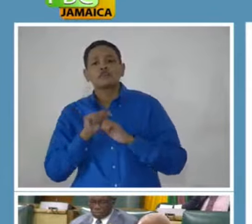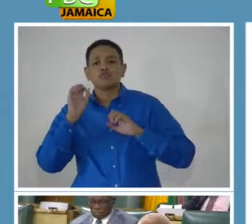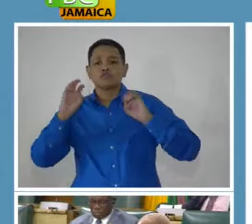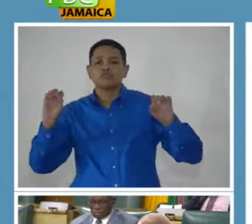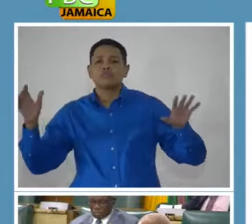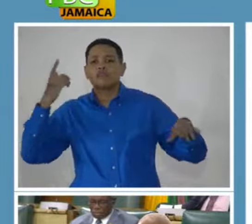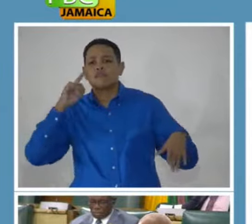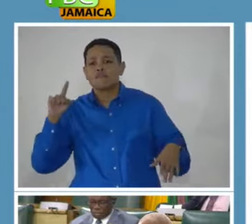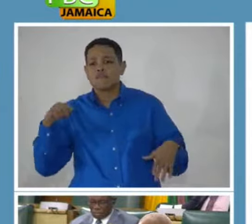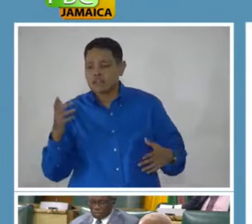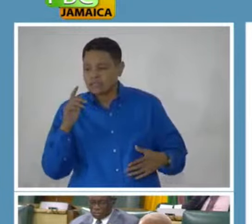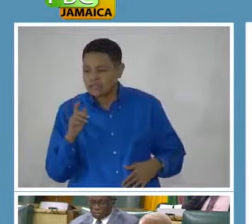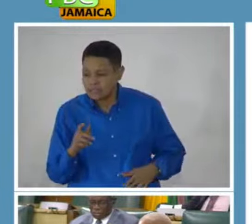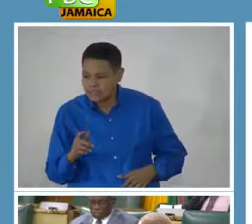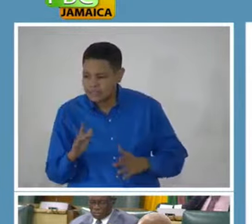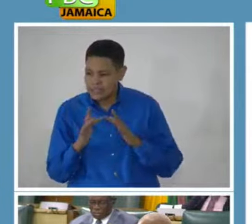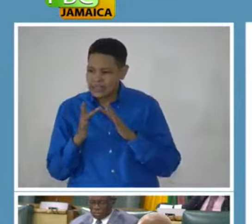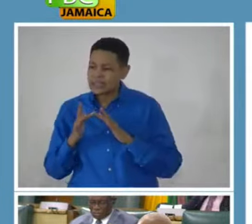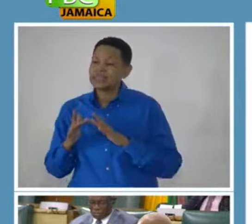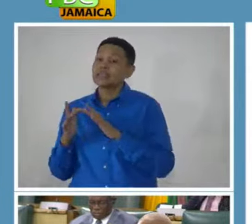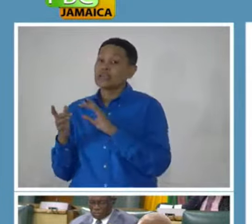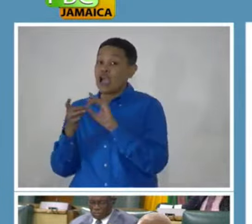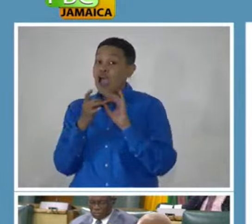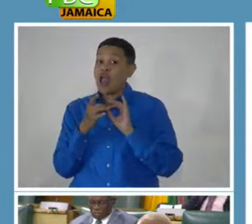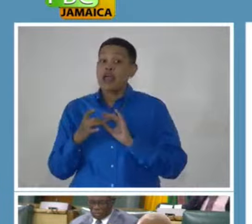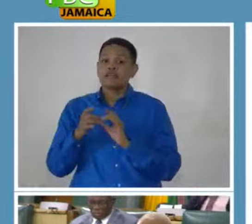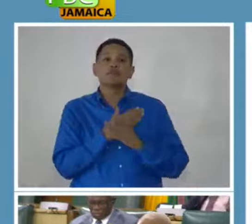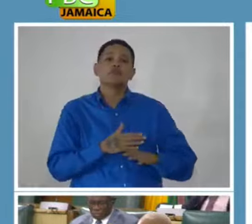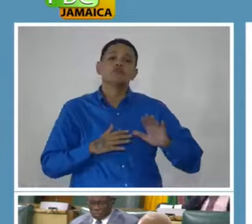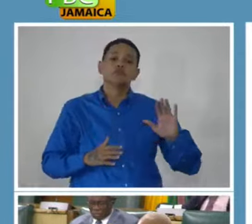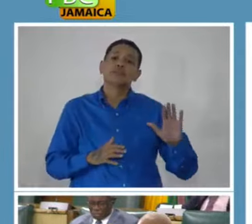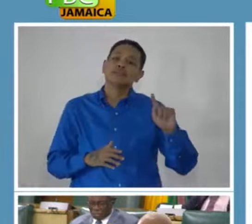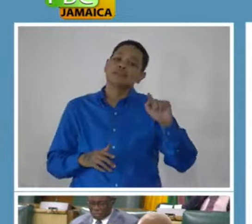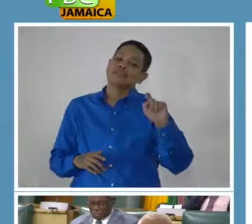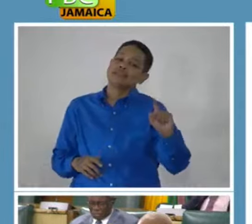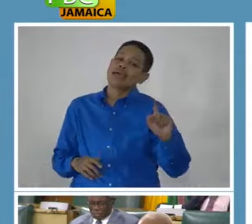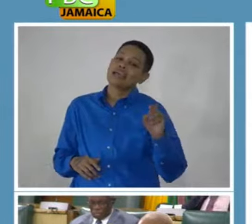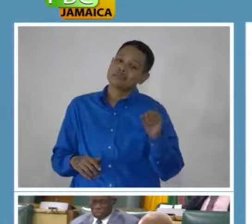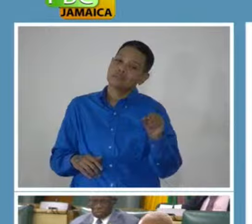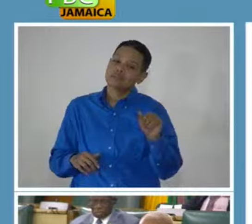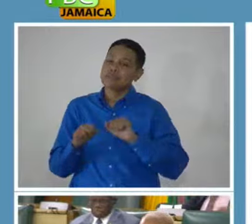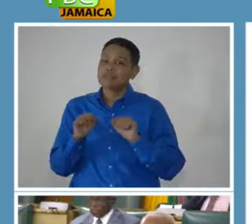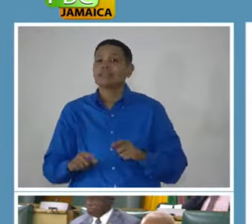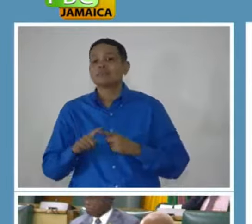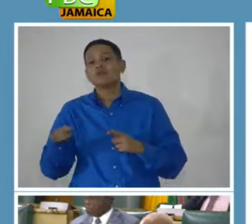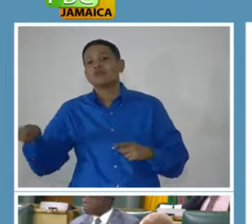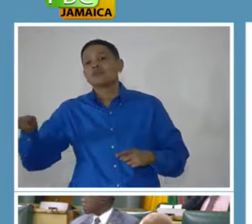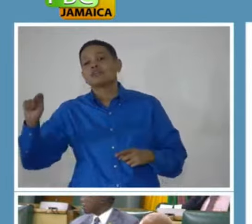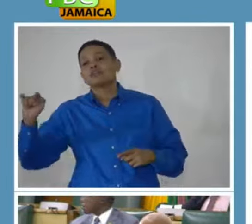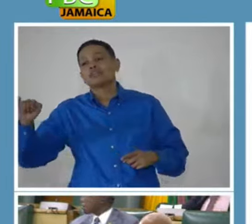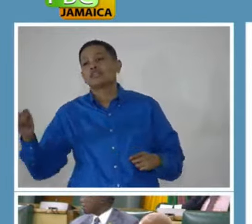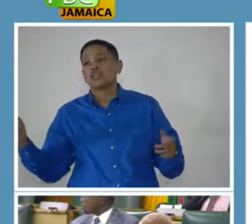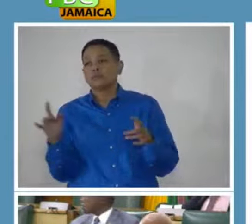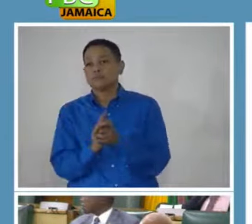deployed for interconnectivity between the taxpayer's system and that of the